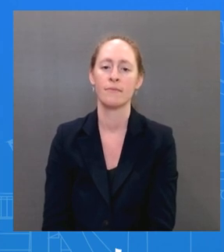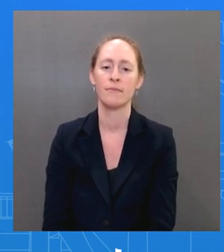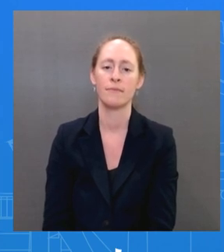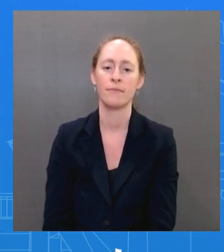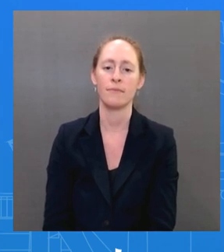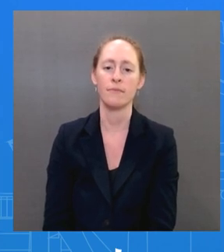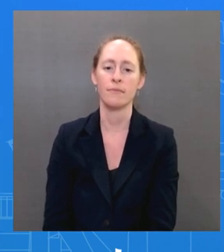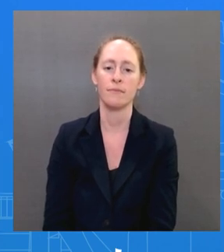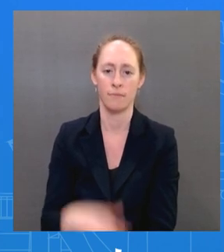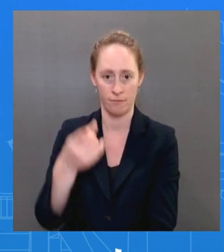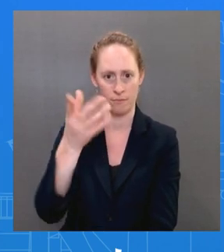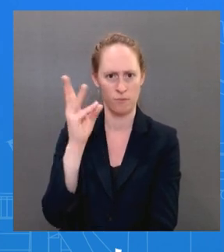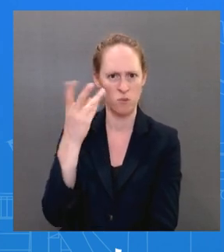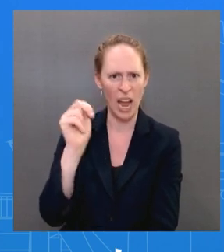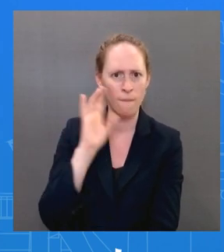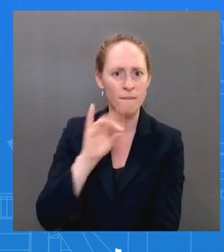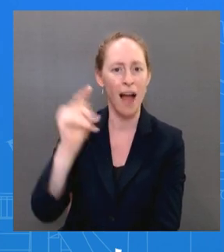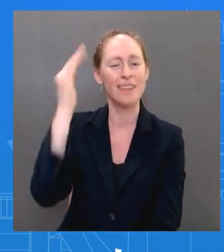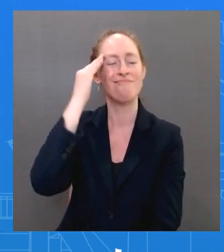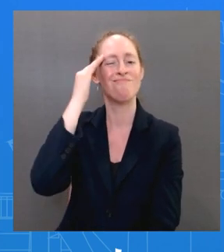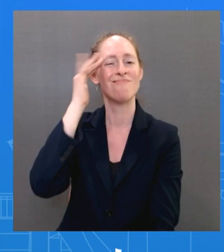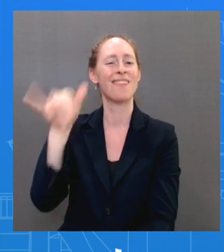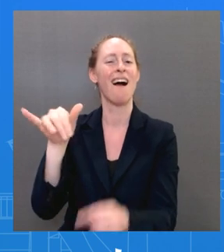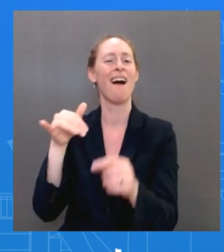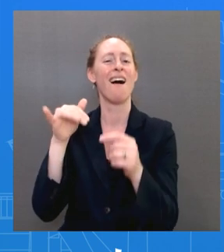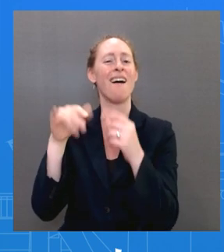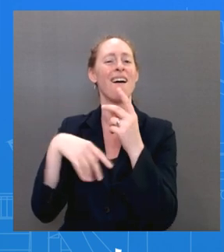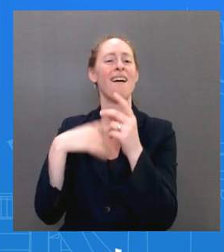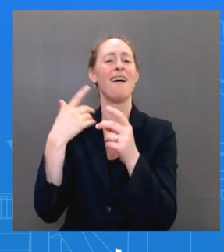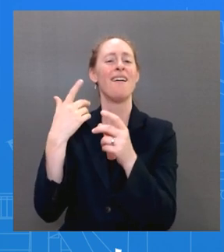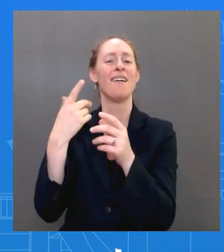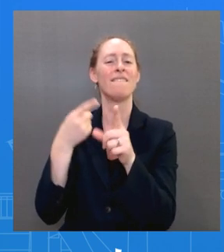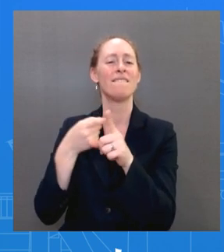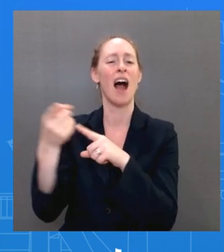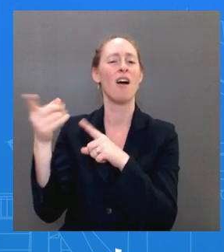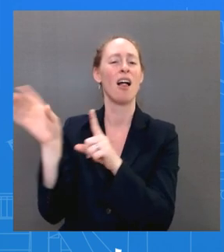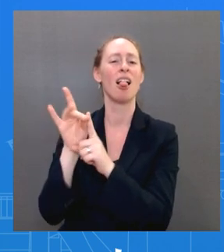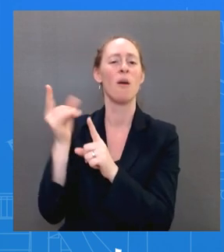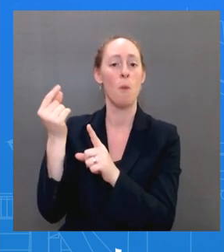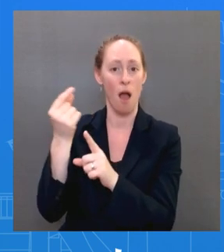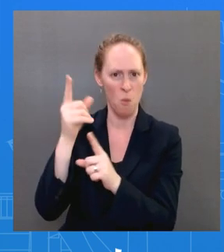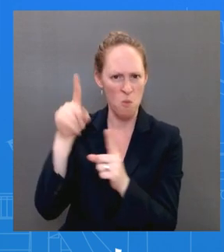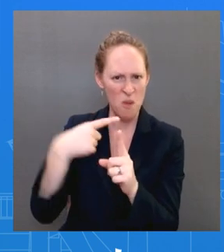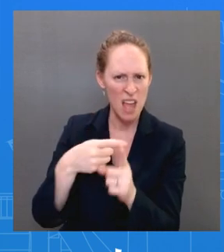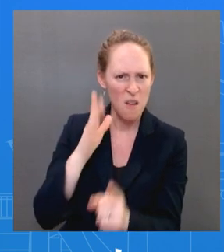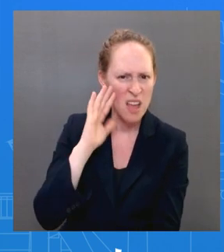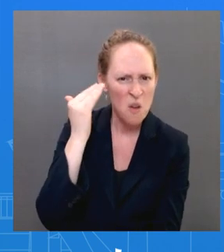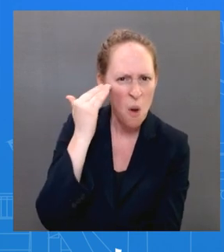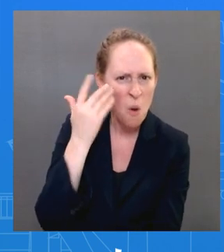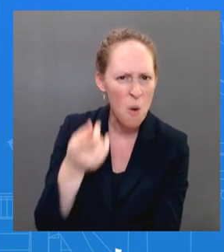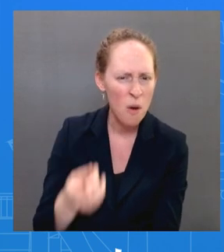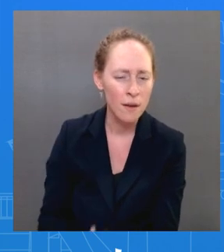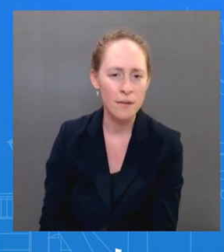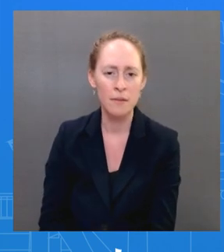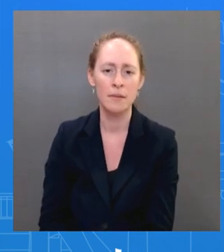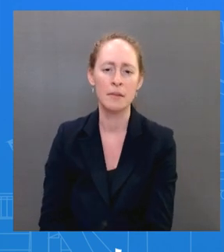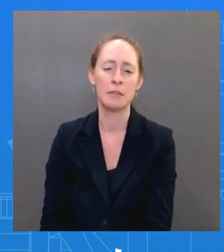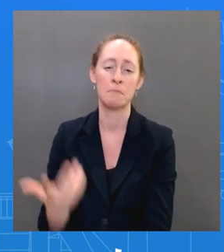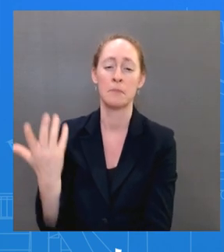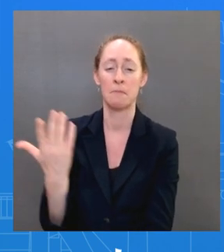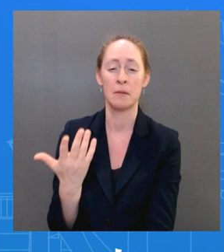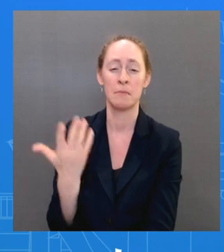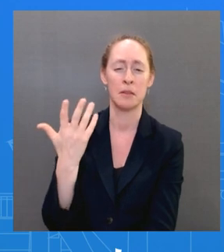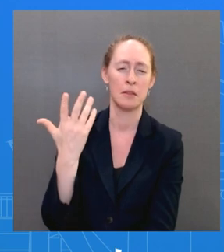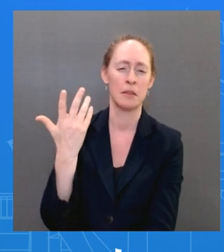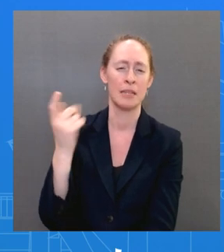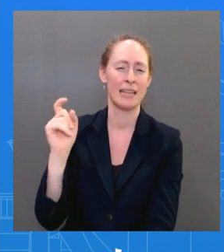I think I mentioned yesterday, typically takes about a week to do genetic sequencing. As I said, this virus is going to get